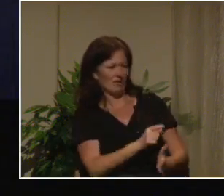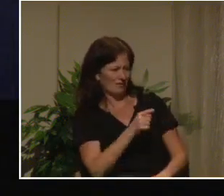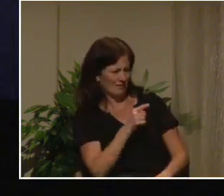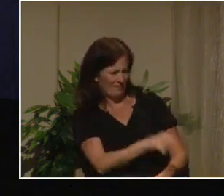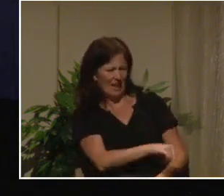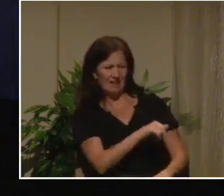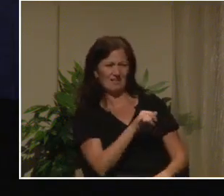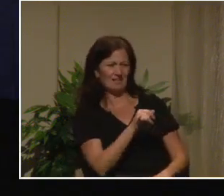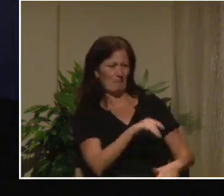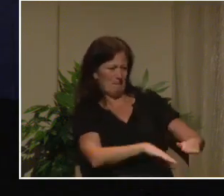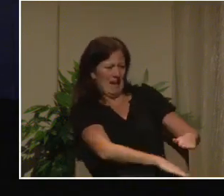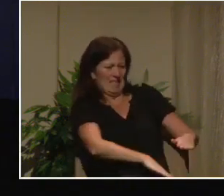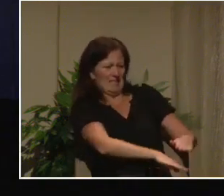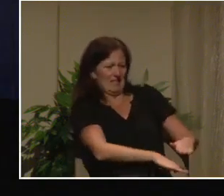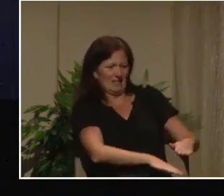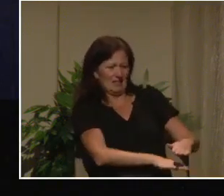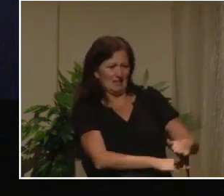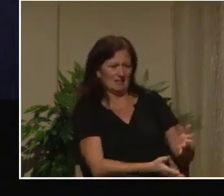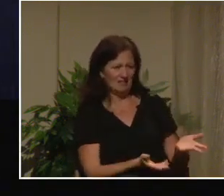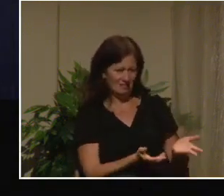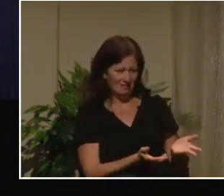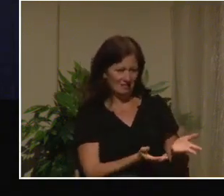stuff."